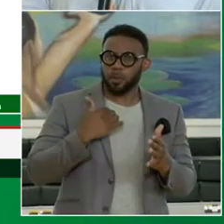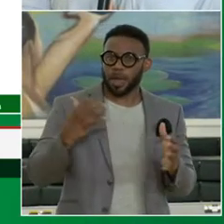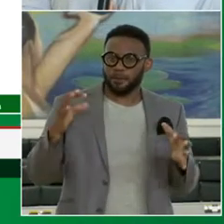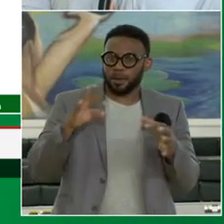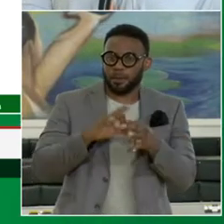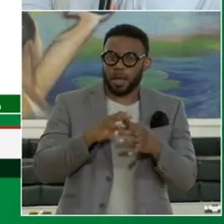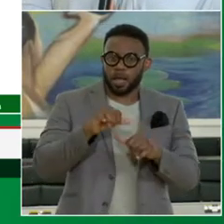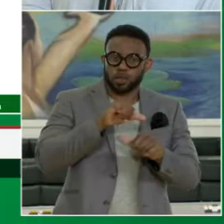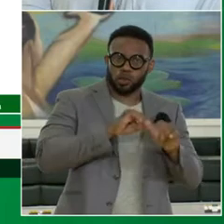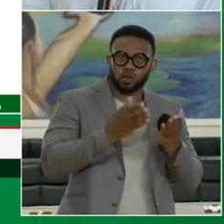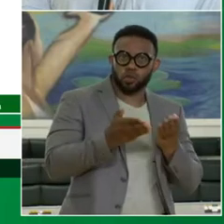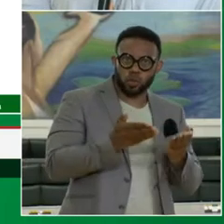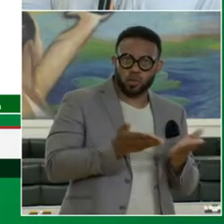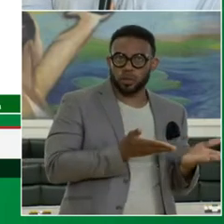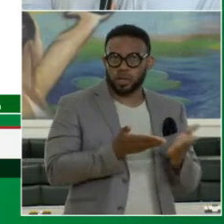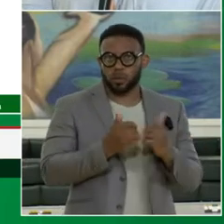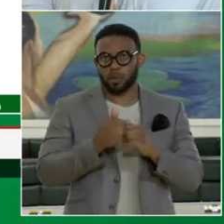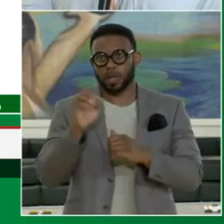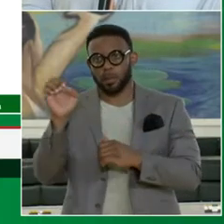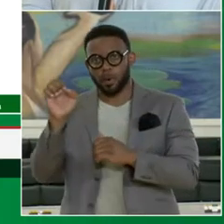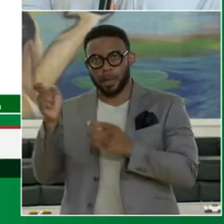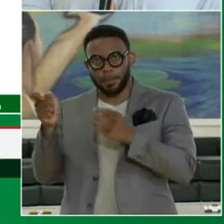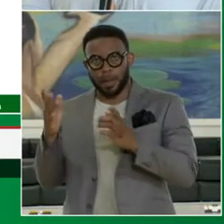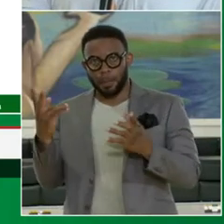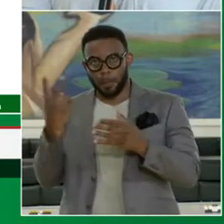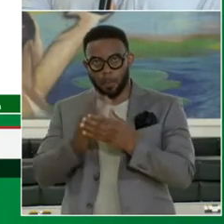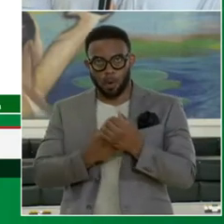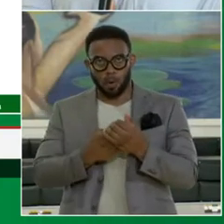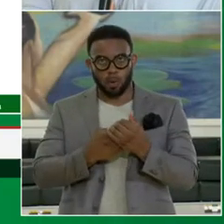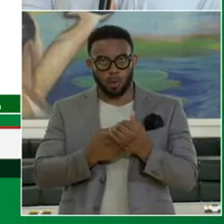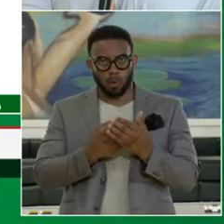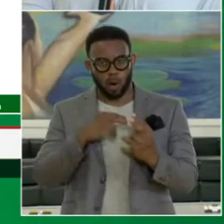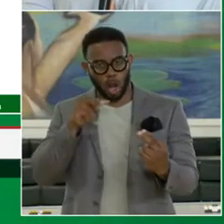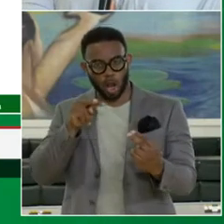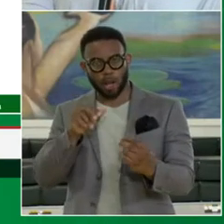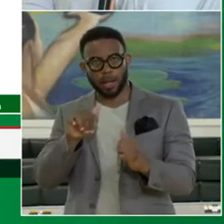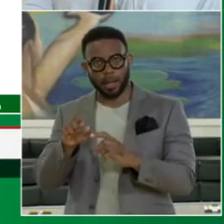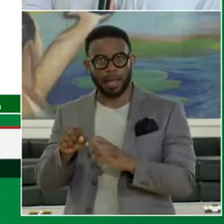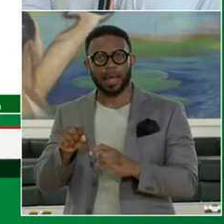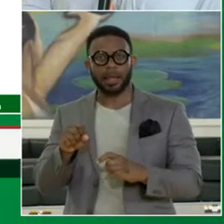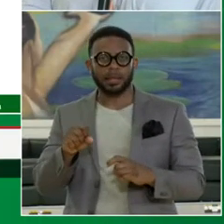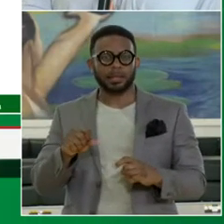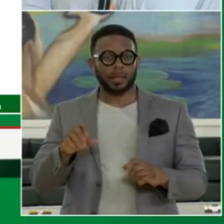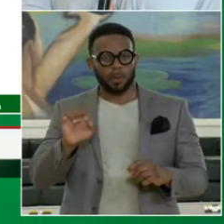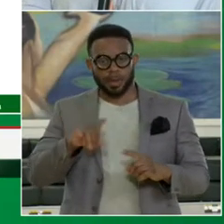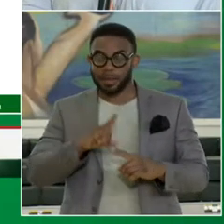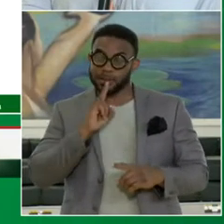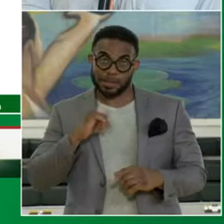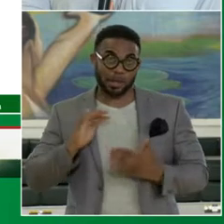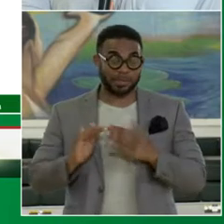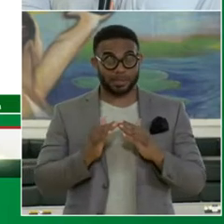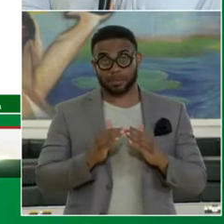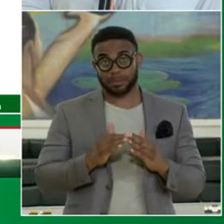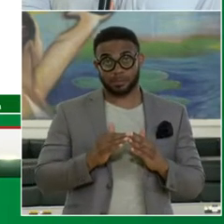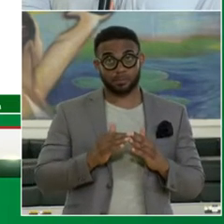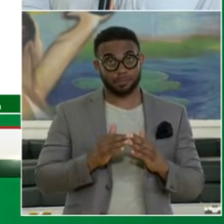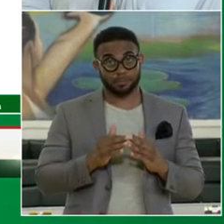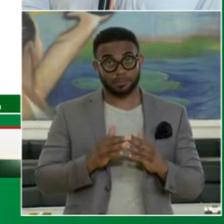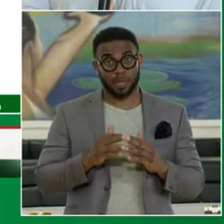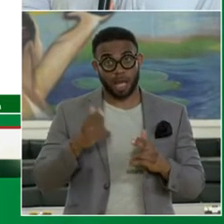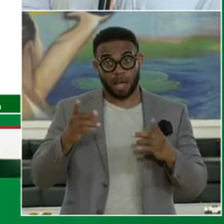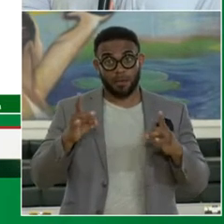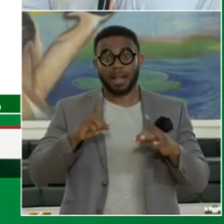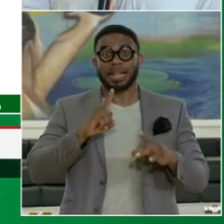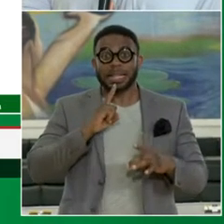combined social service delivery with emergency management, and we are treating this like the emergency that it is in our city. And so we